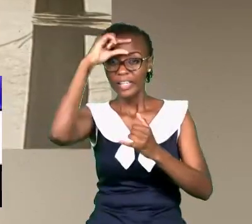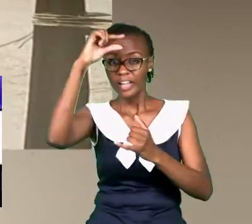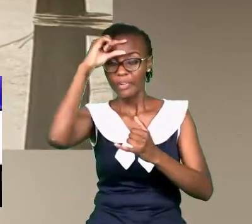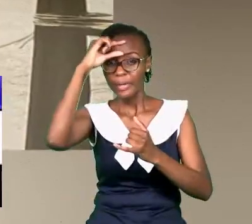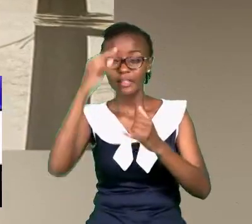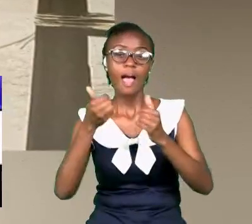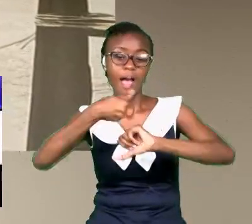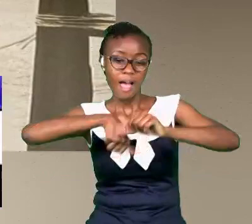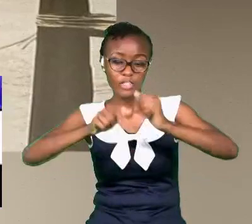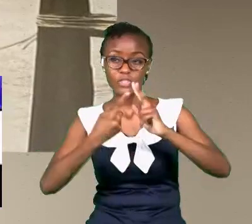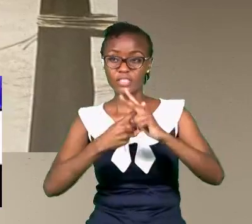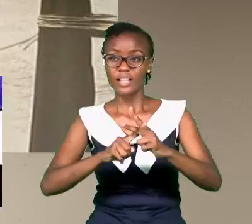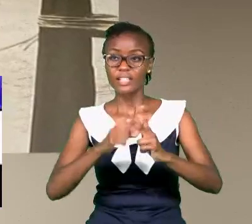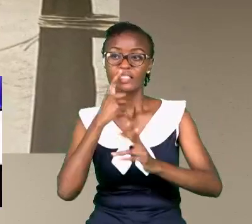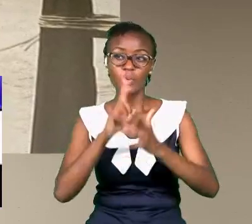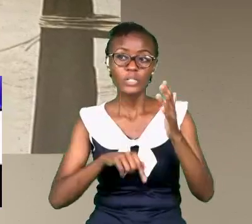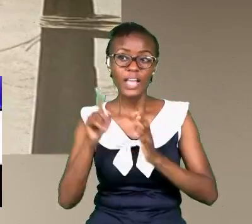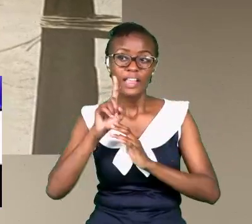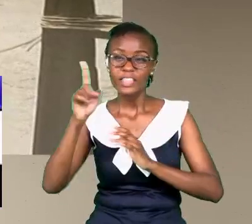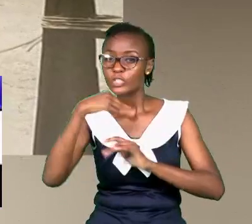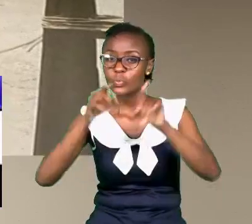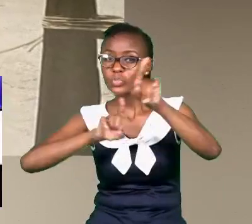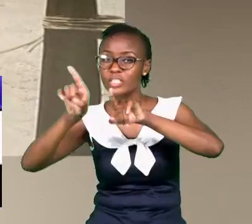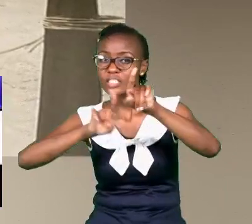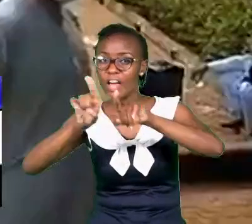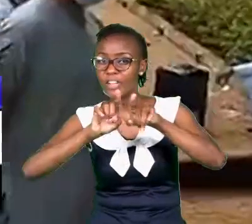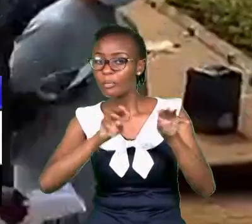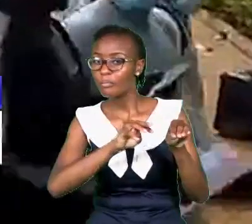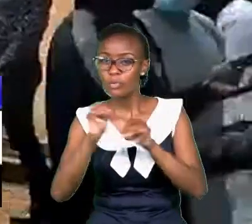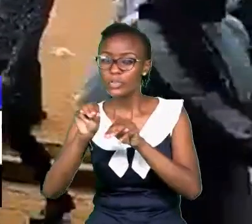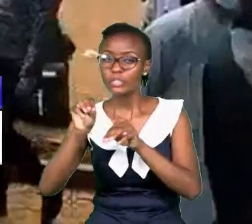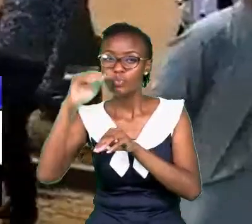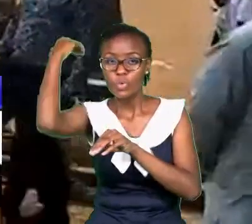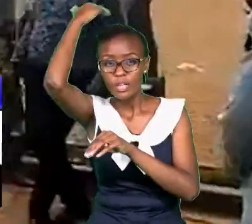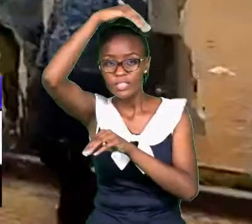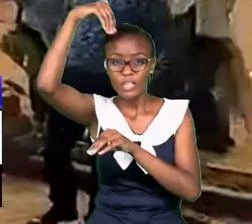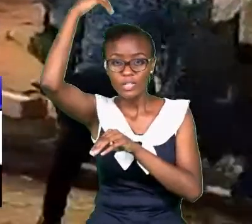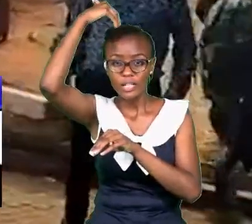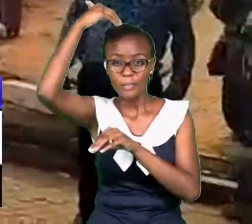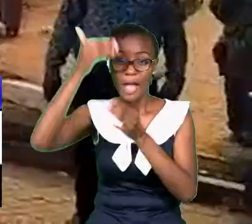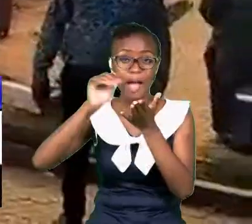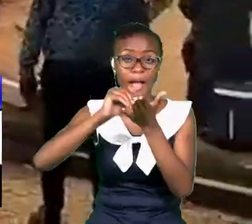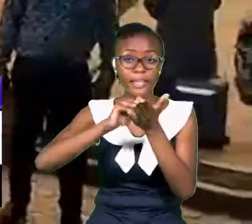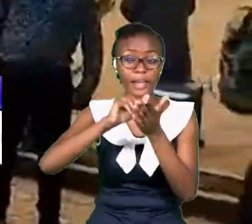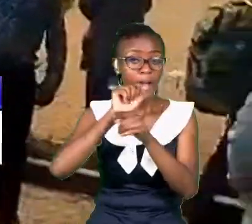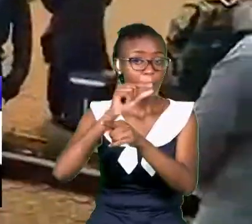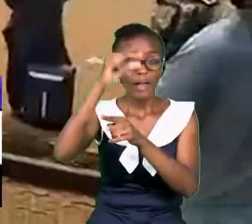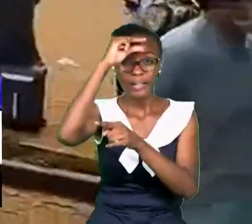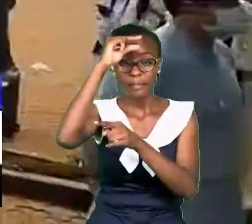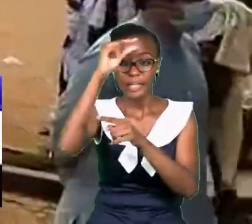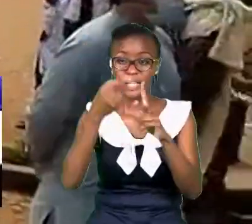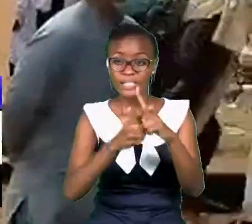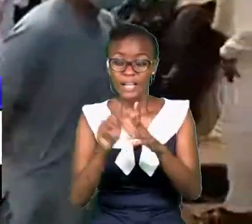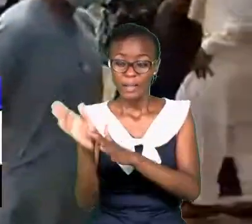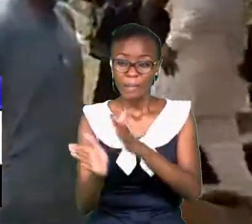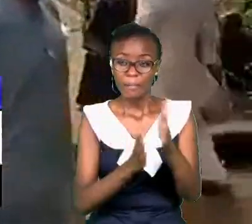silence, claiming they are tourists on transit to Saudi Arabia. Subsequently, the government started the crackdown on